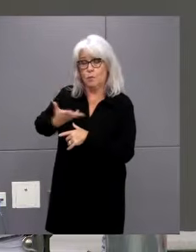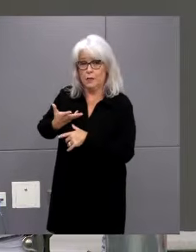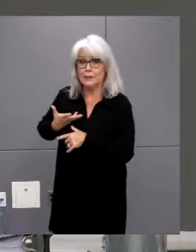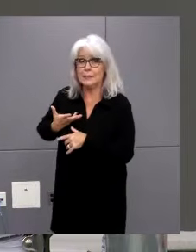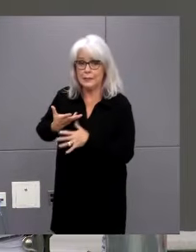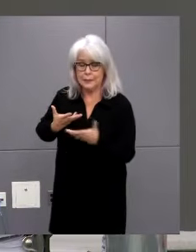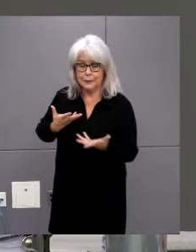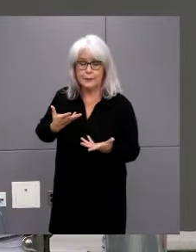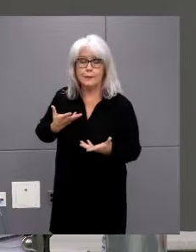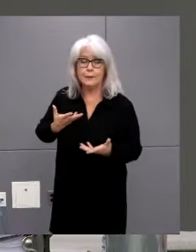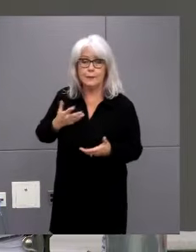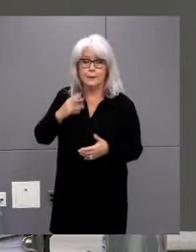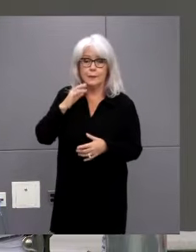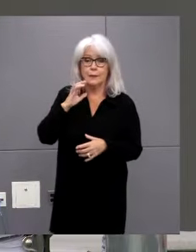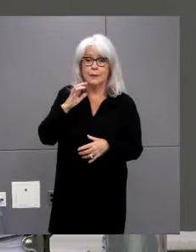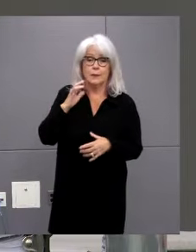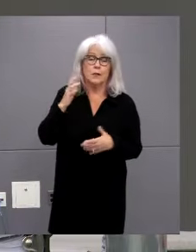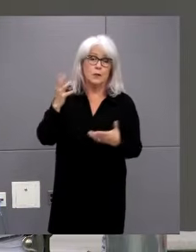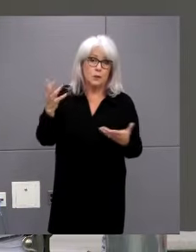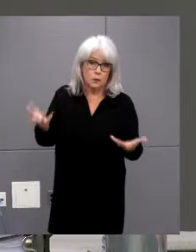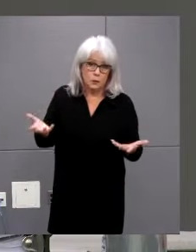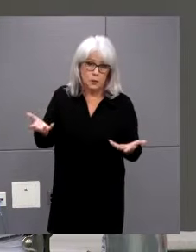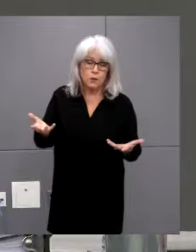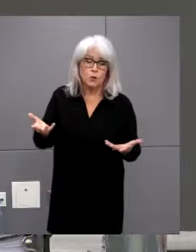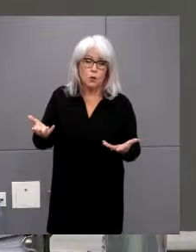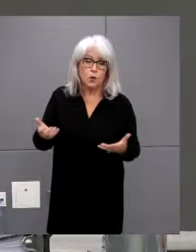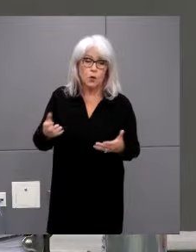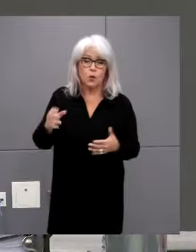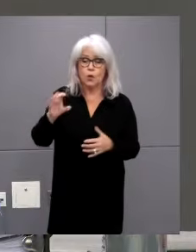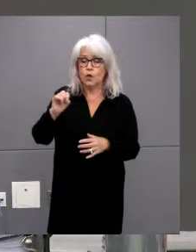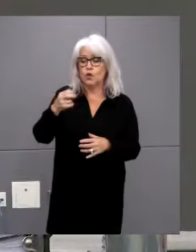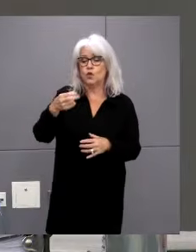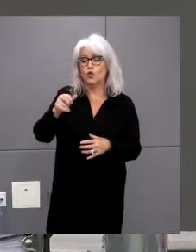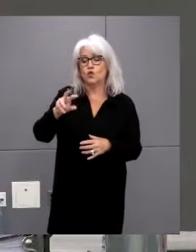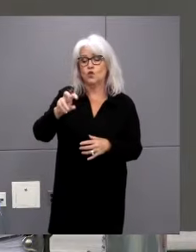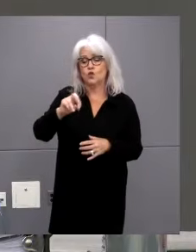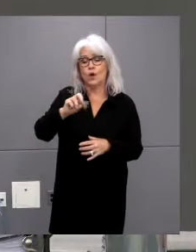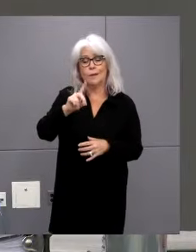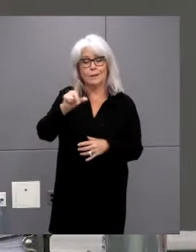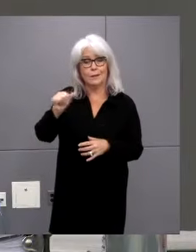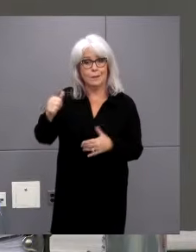So that being said, Shonda did have that